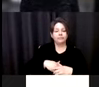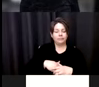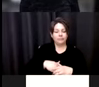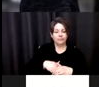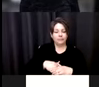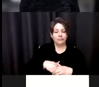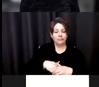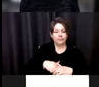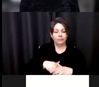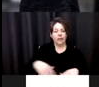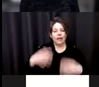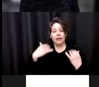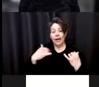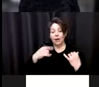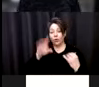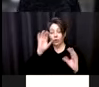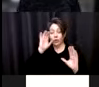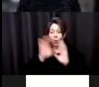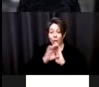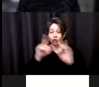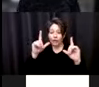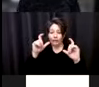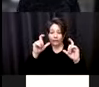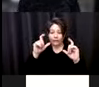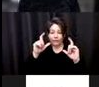And now I want to talk about the photographic work.